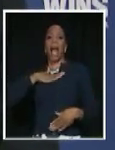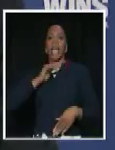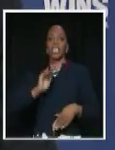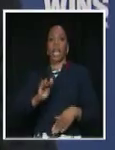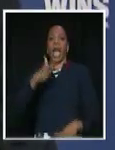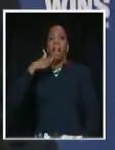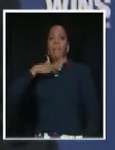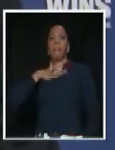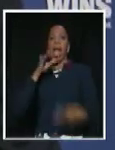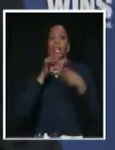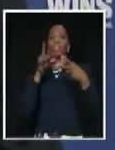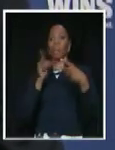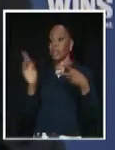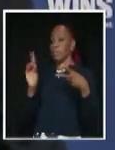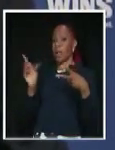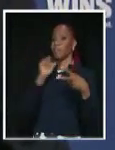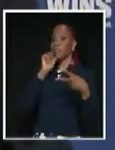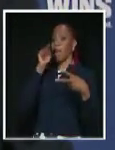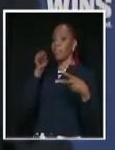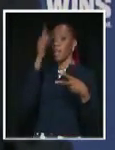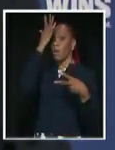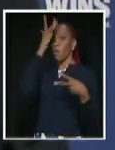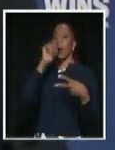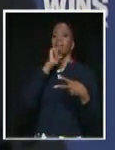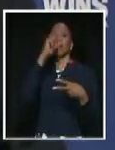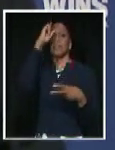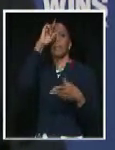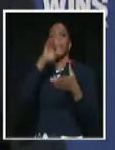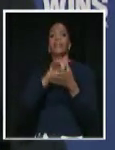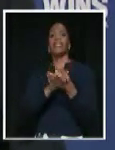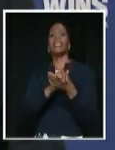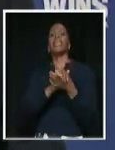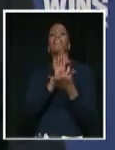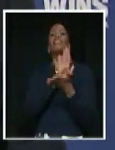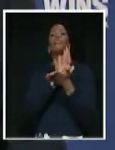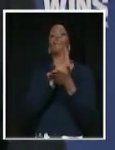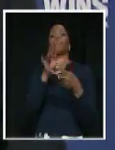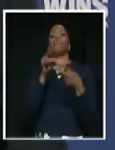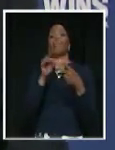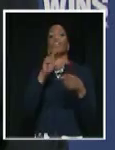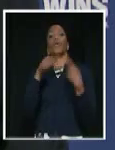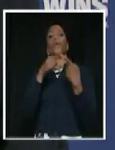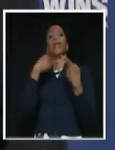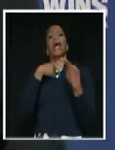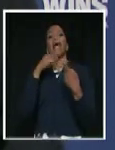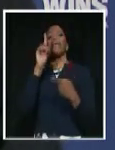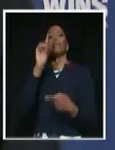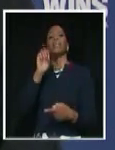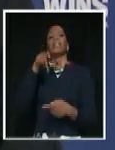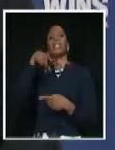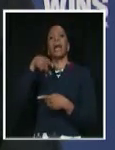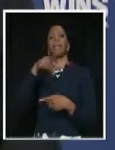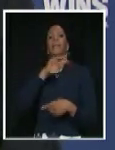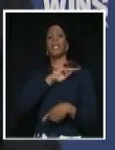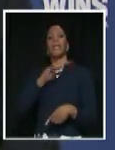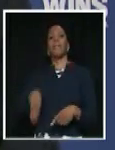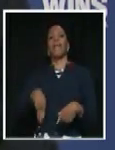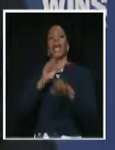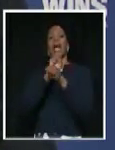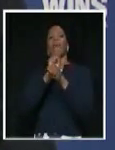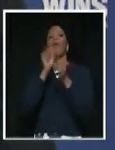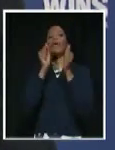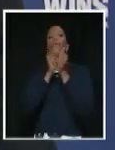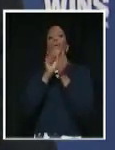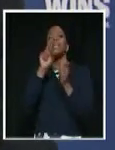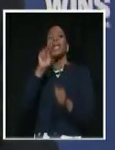Mr. de Blasio wasn't there because he doesn't believe in school choice. When I was deputy mayor, I worked with the NYPD to make our streets